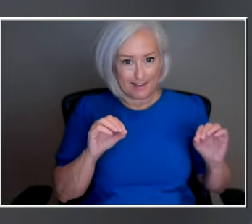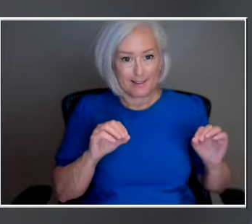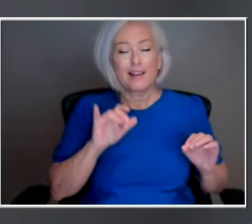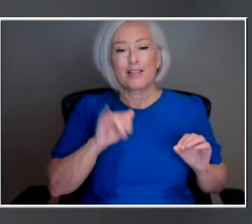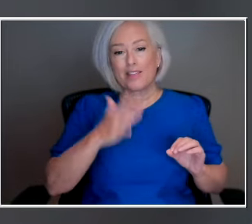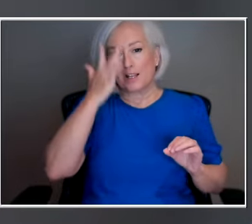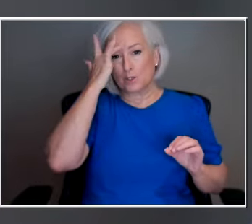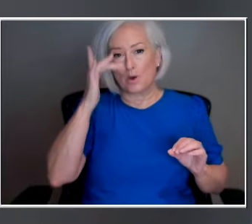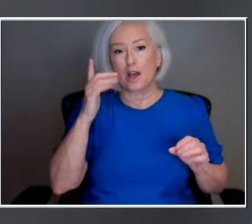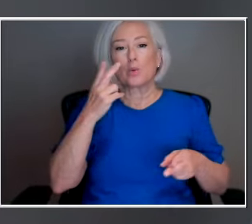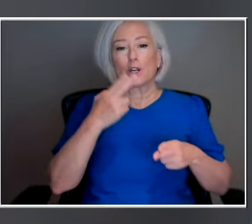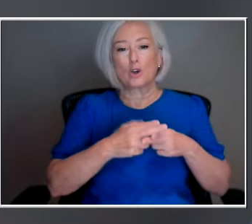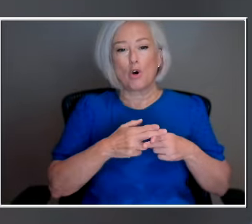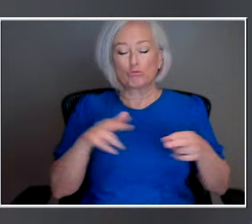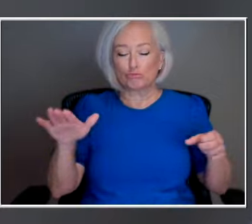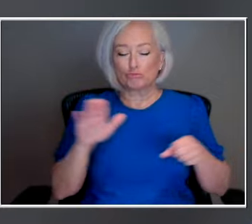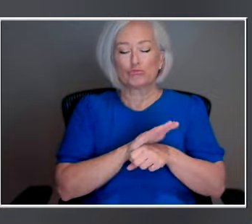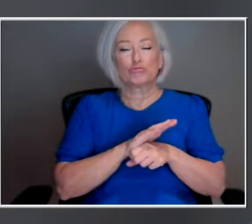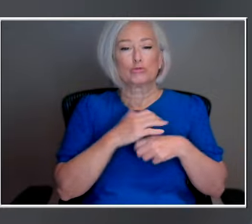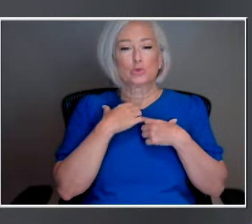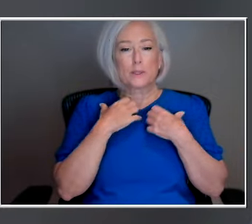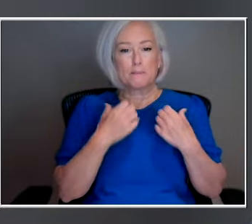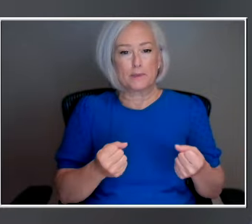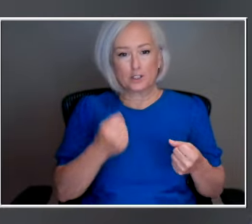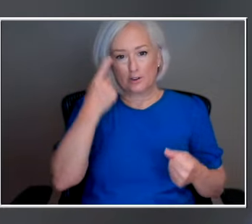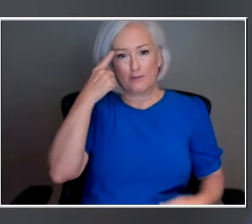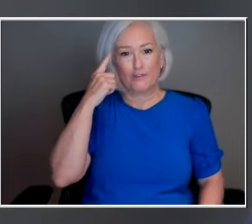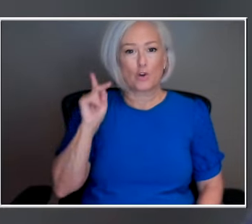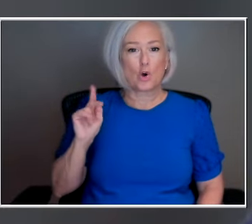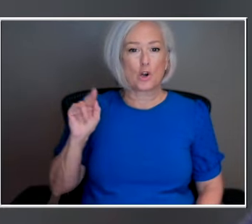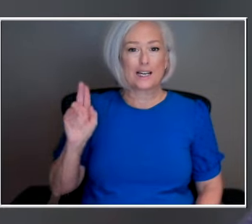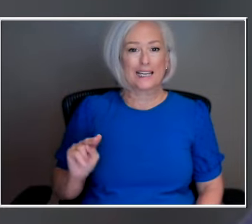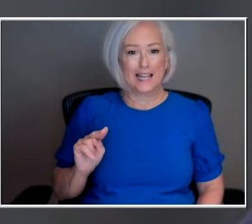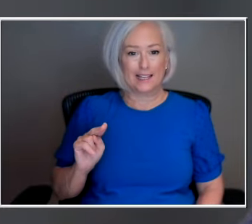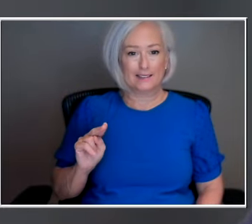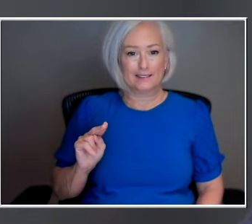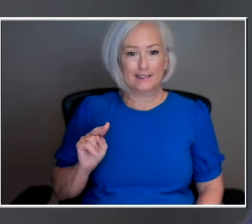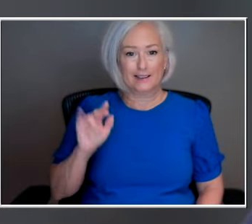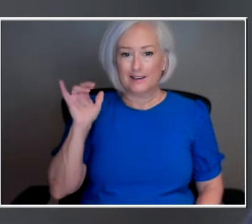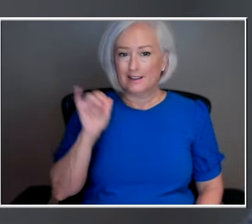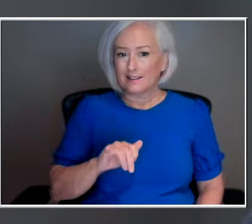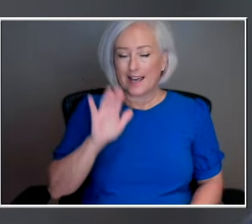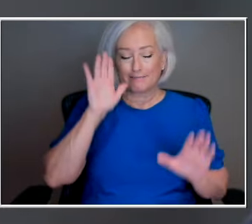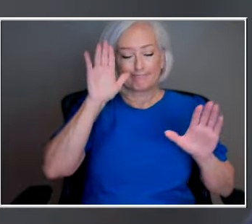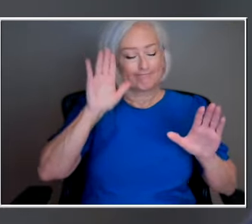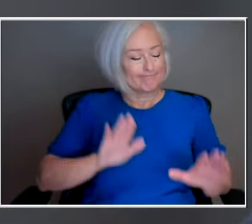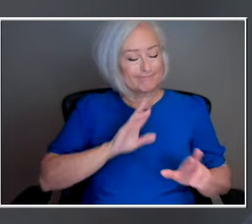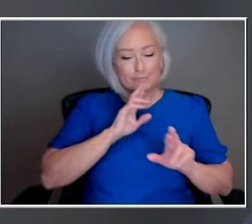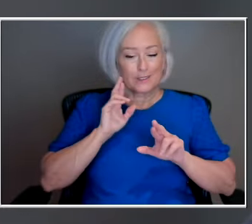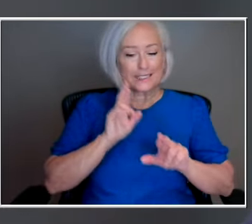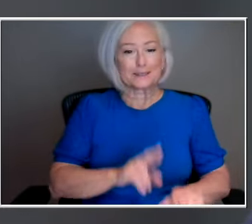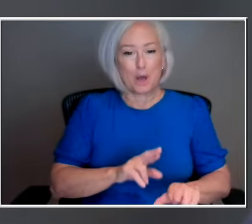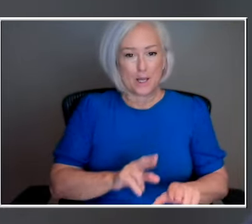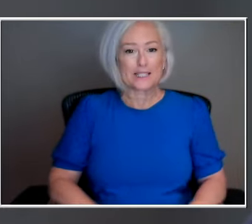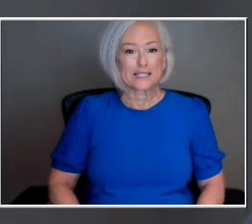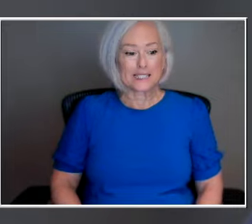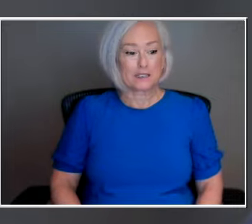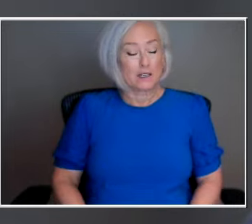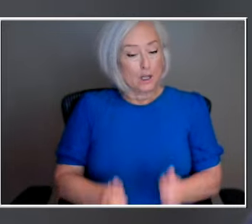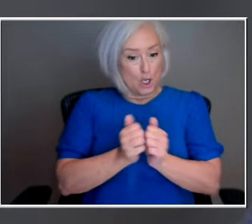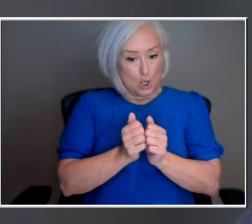complete remission for Ken. And I mean, this is an excellent response. So even without